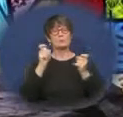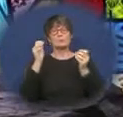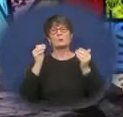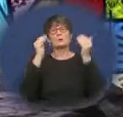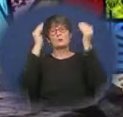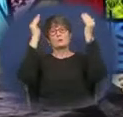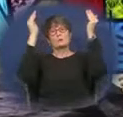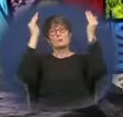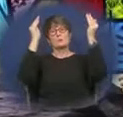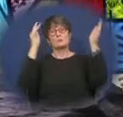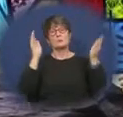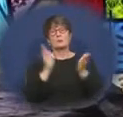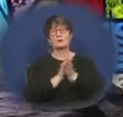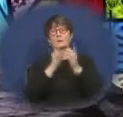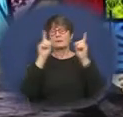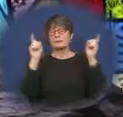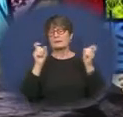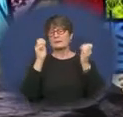Alleluia,